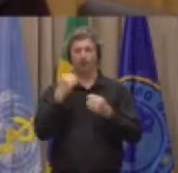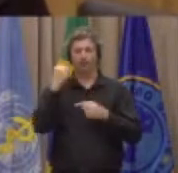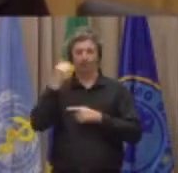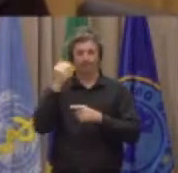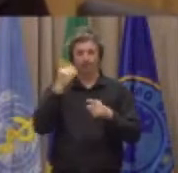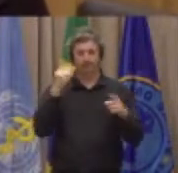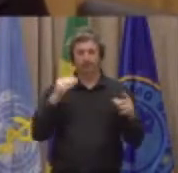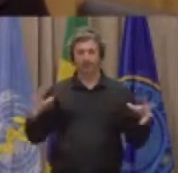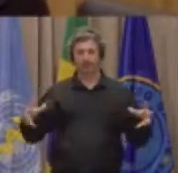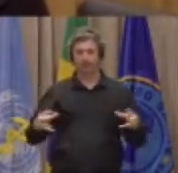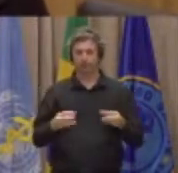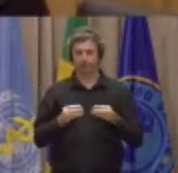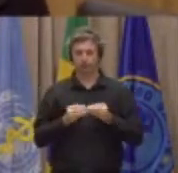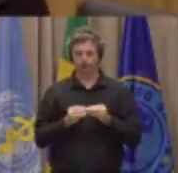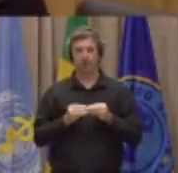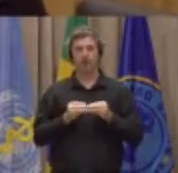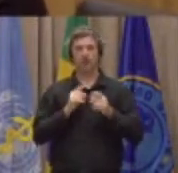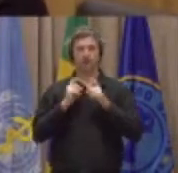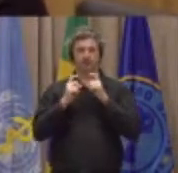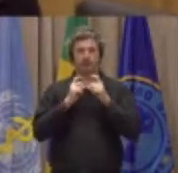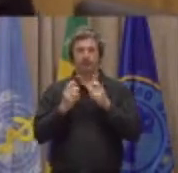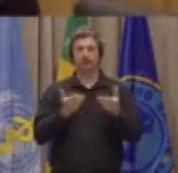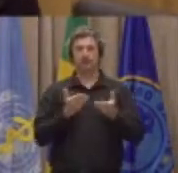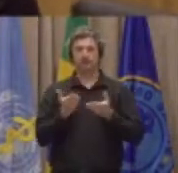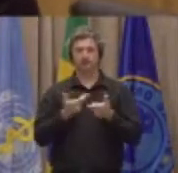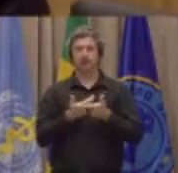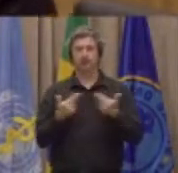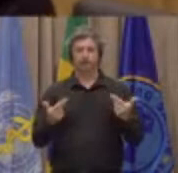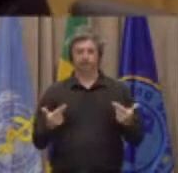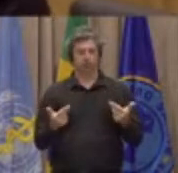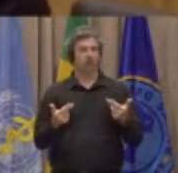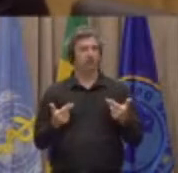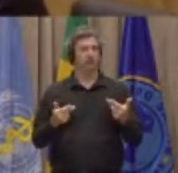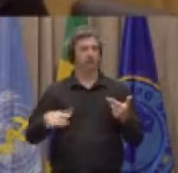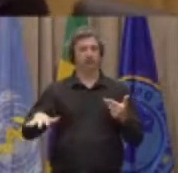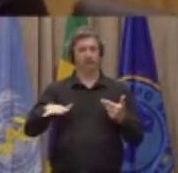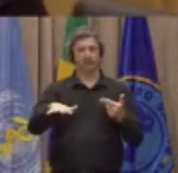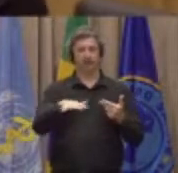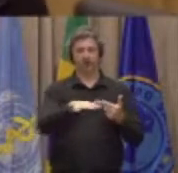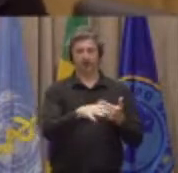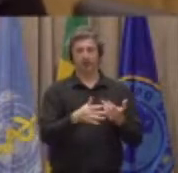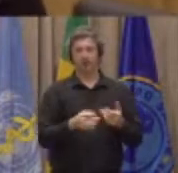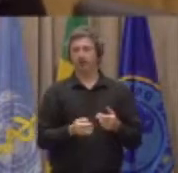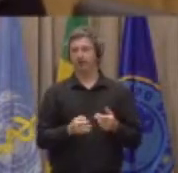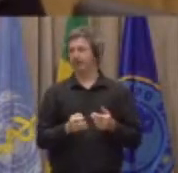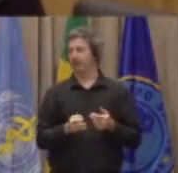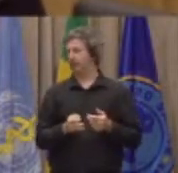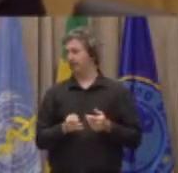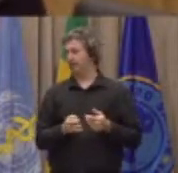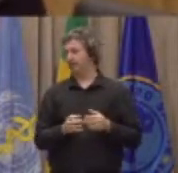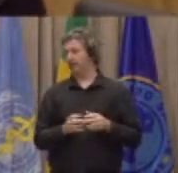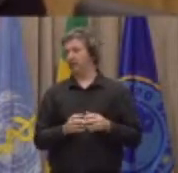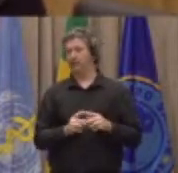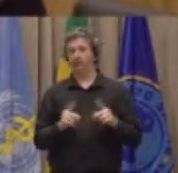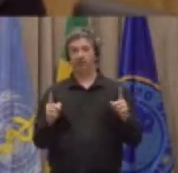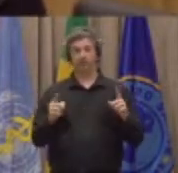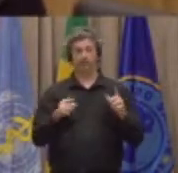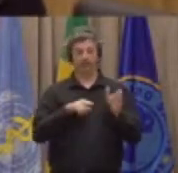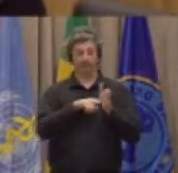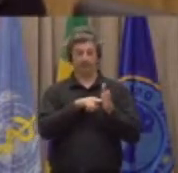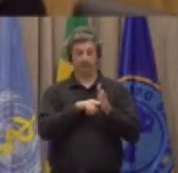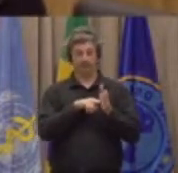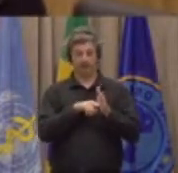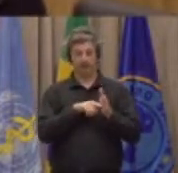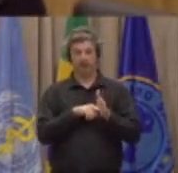a way to gather that in these areas, what applied,